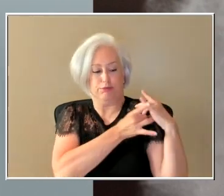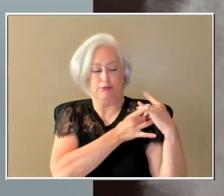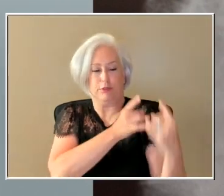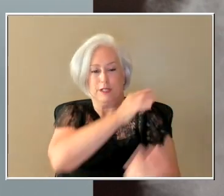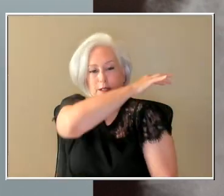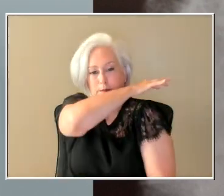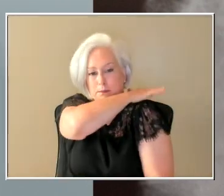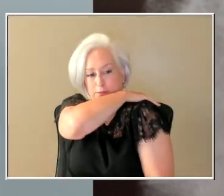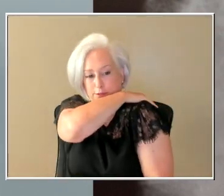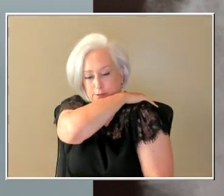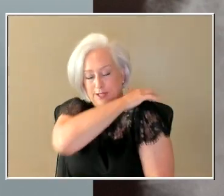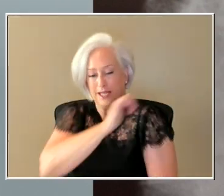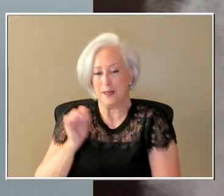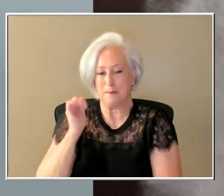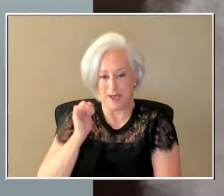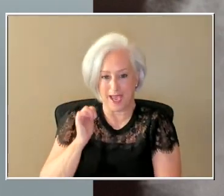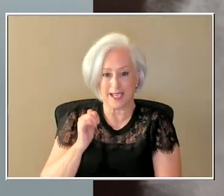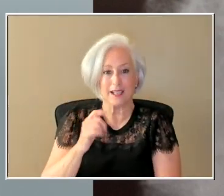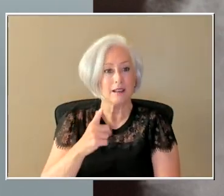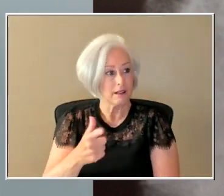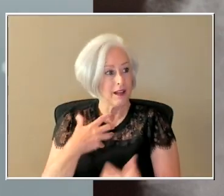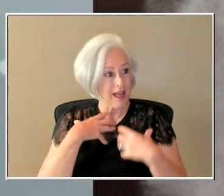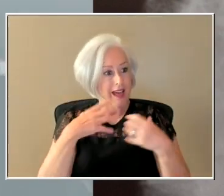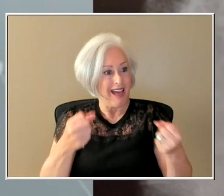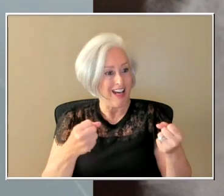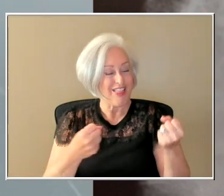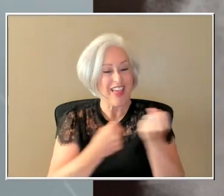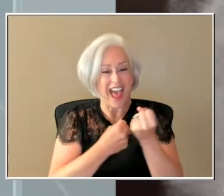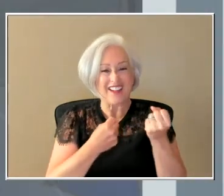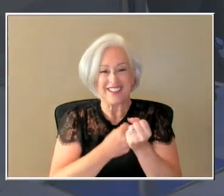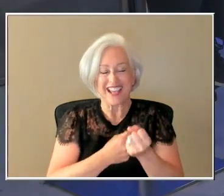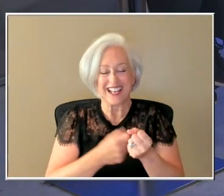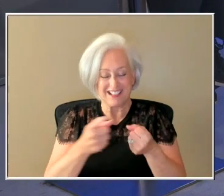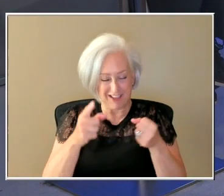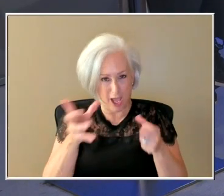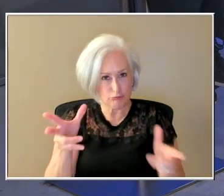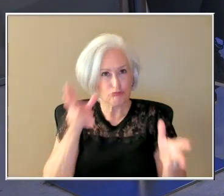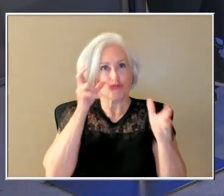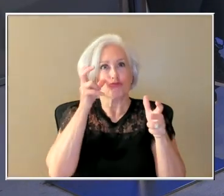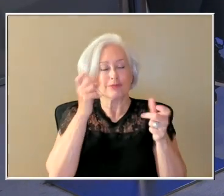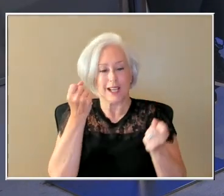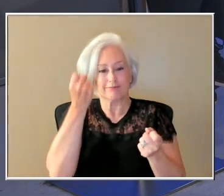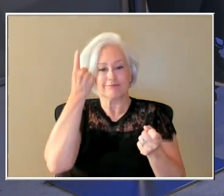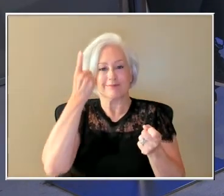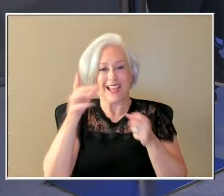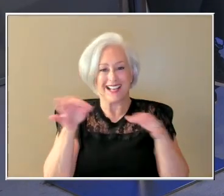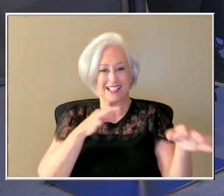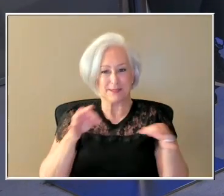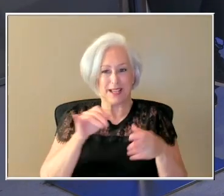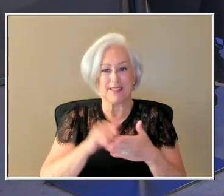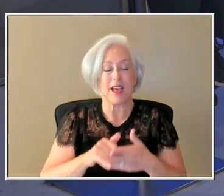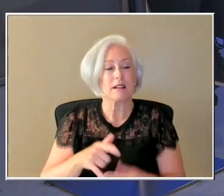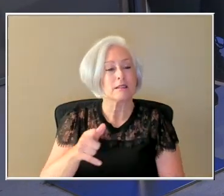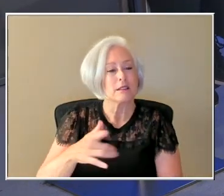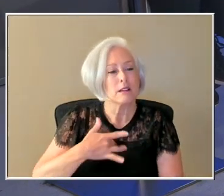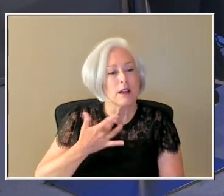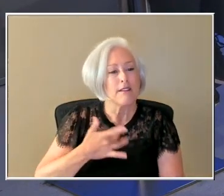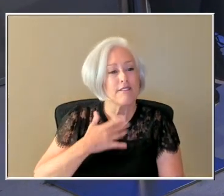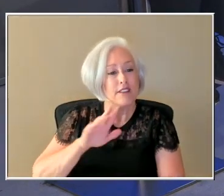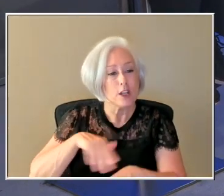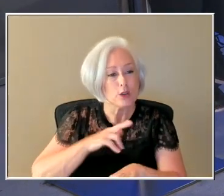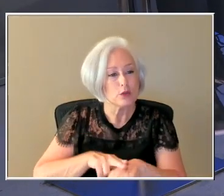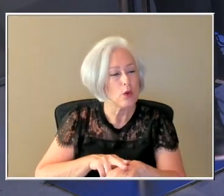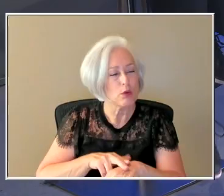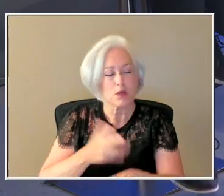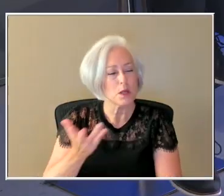they can explain it very, very well of what's going on there. How do you feel? How does it feel right now? Does it feel as normal as you kind of